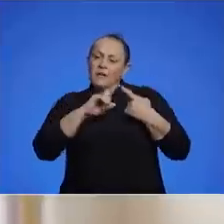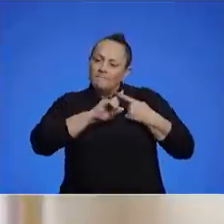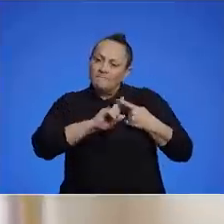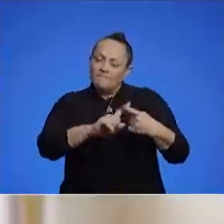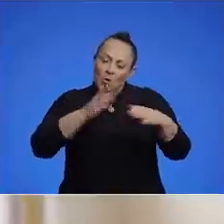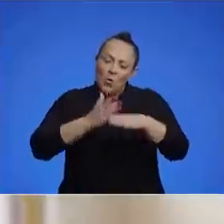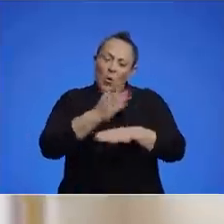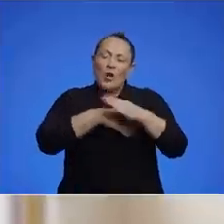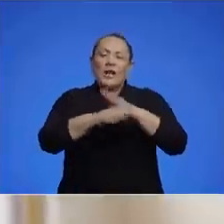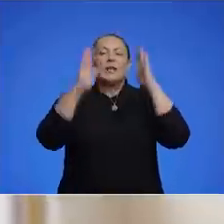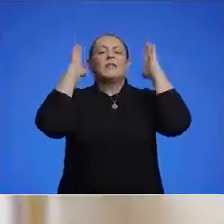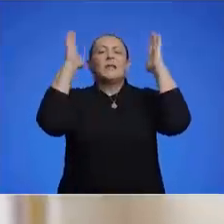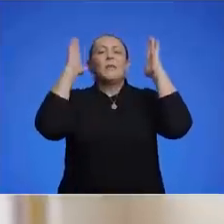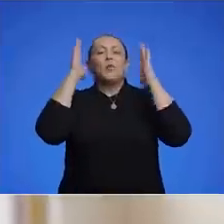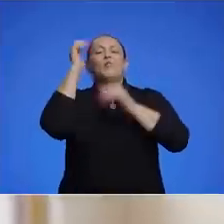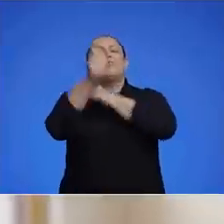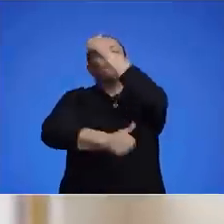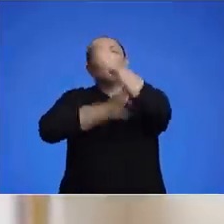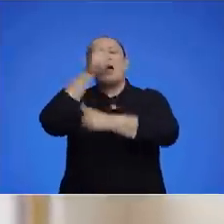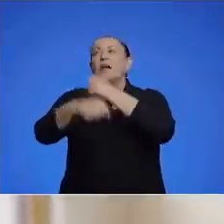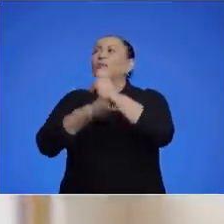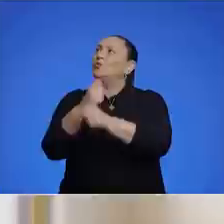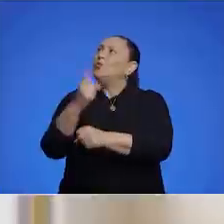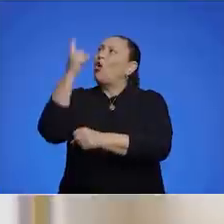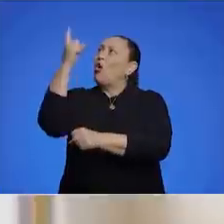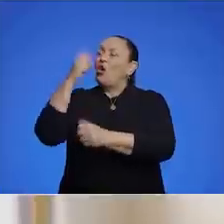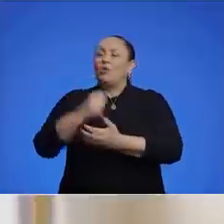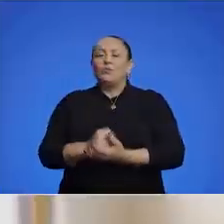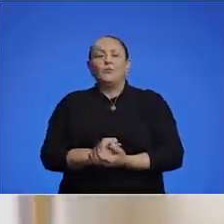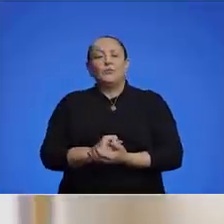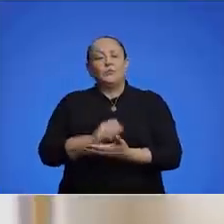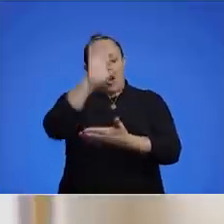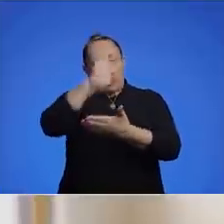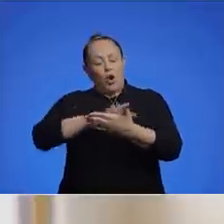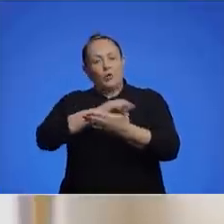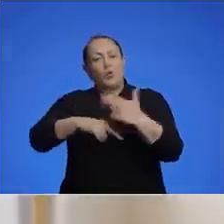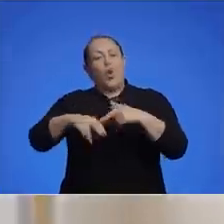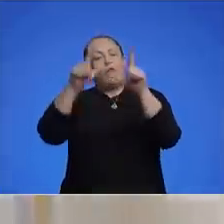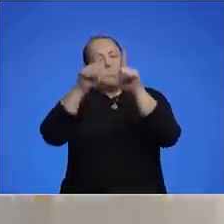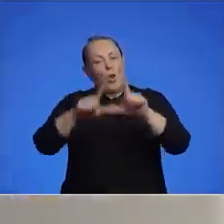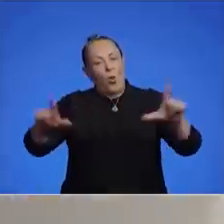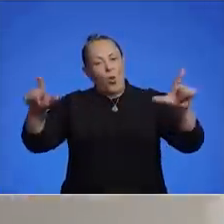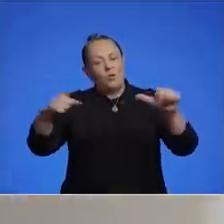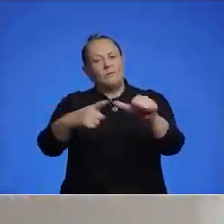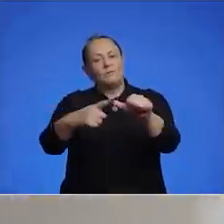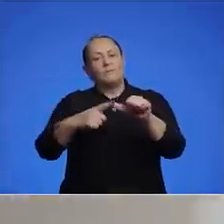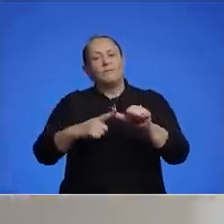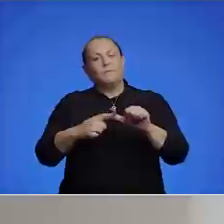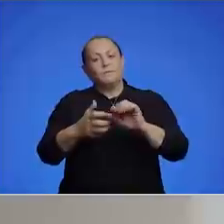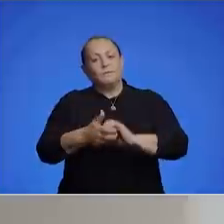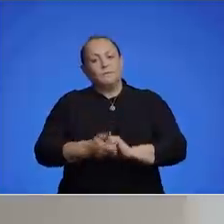in the temple praising God. The Gospel of the Lord.